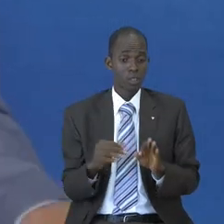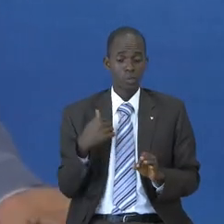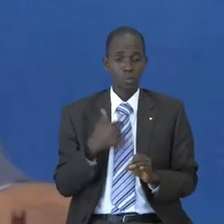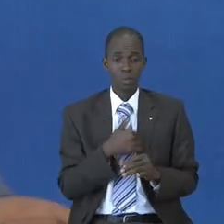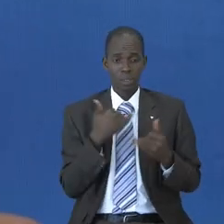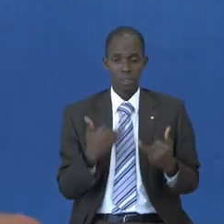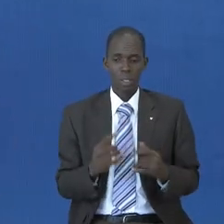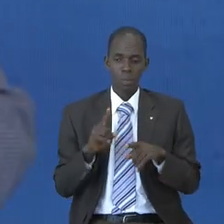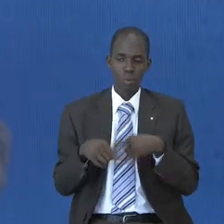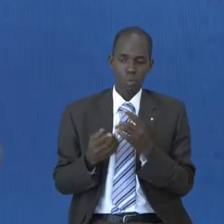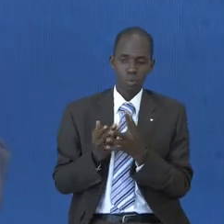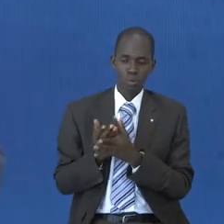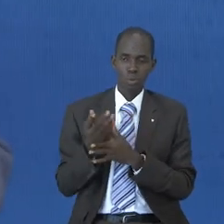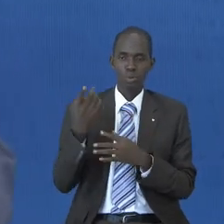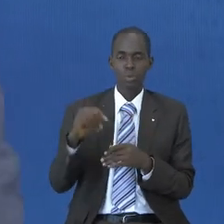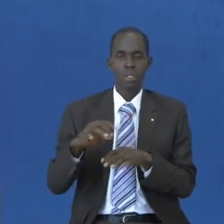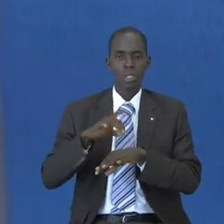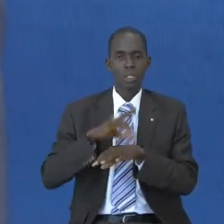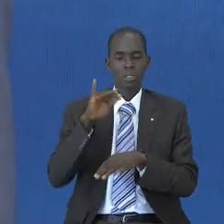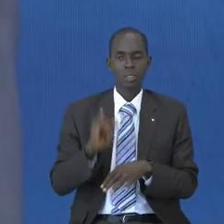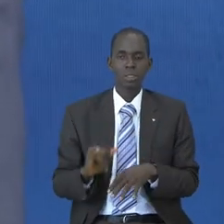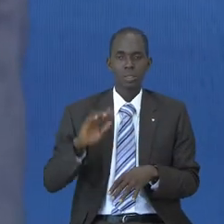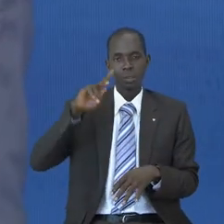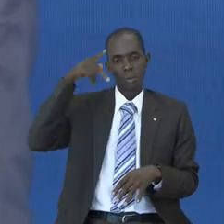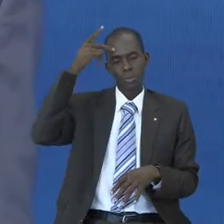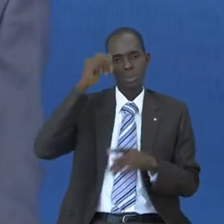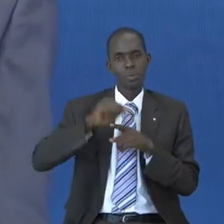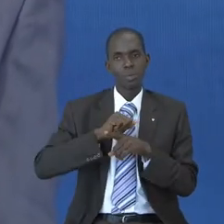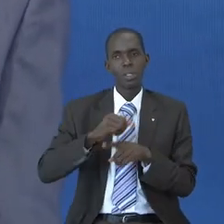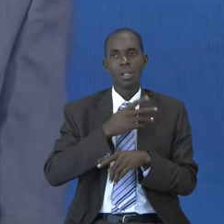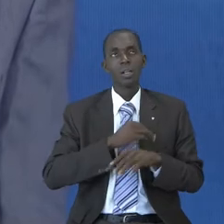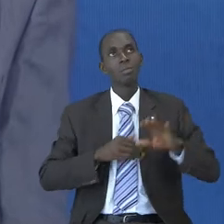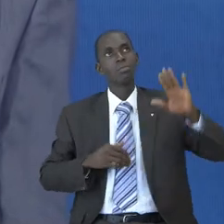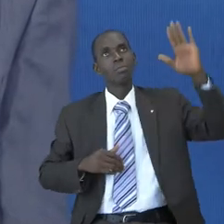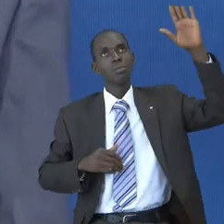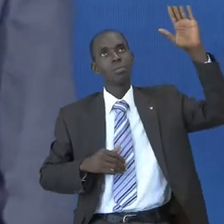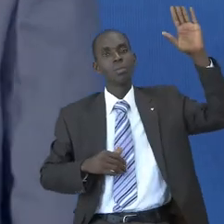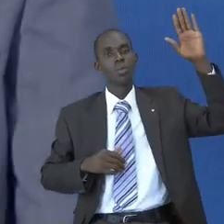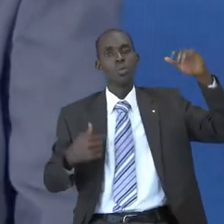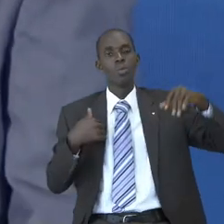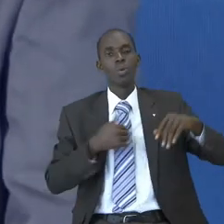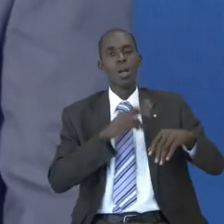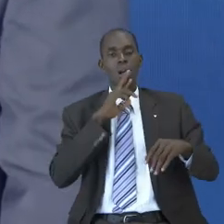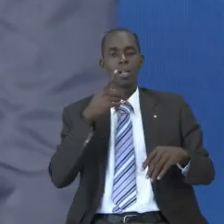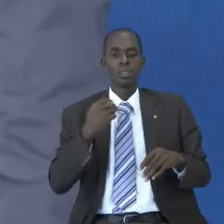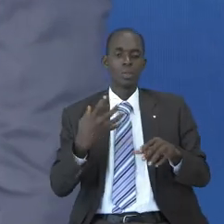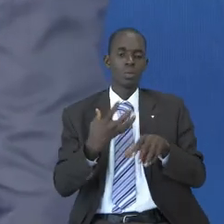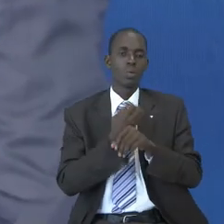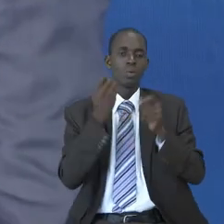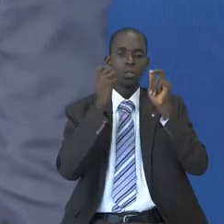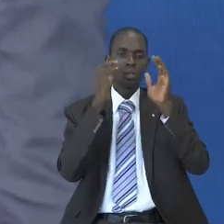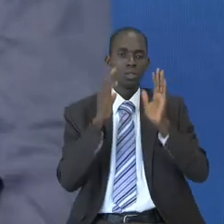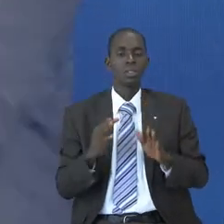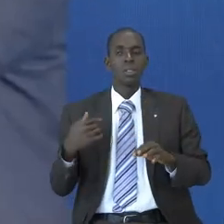through all the politics, and then they raise up a hand, we're the winner, and we're the